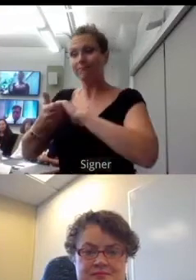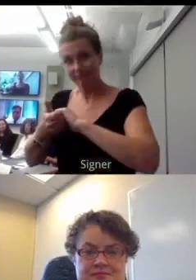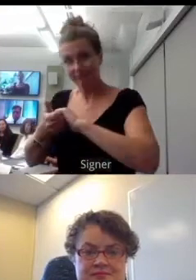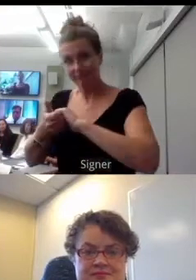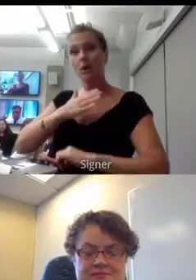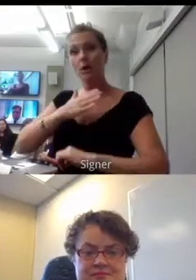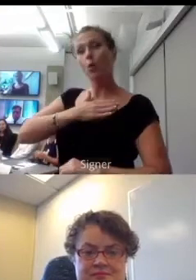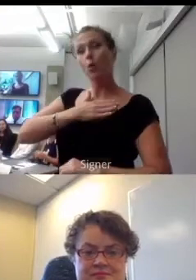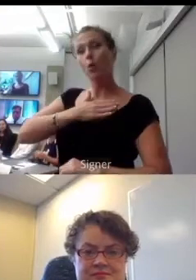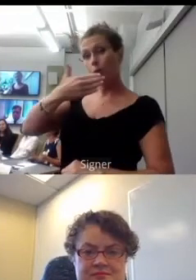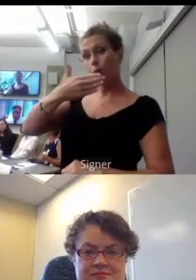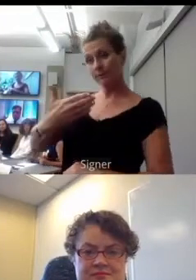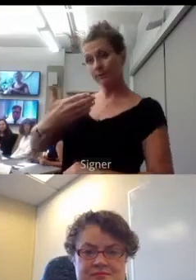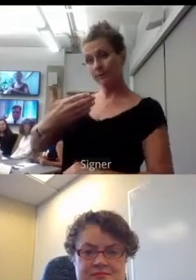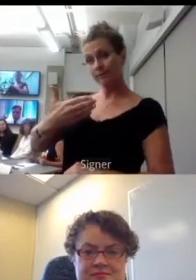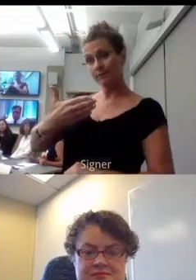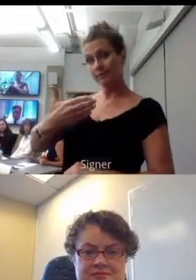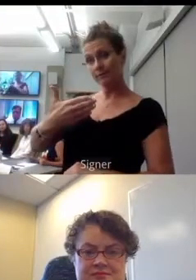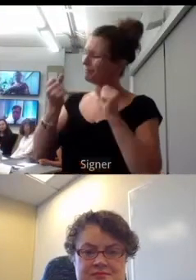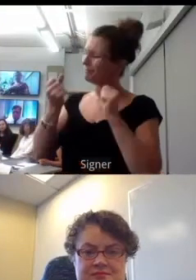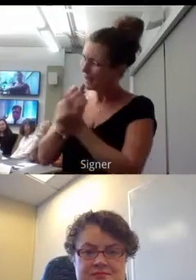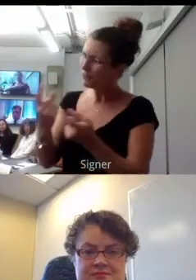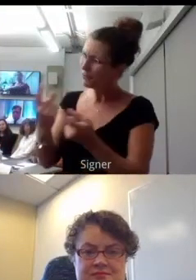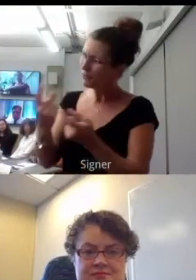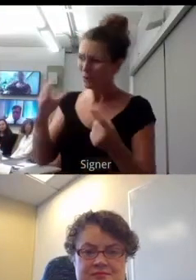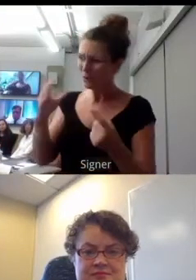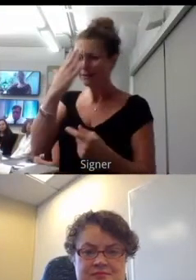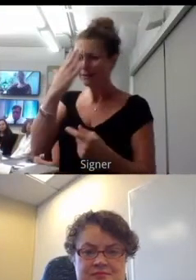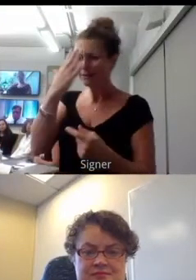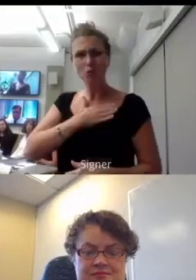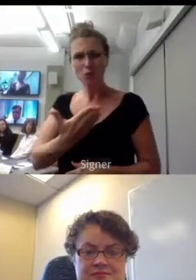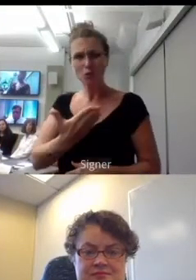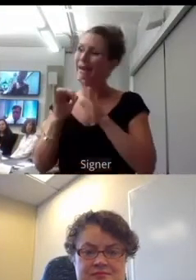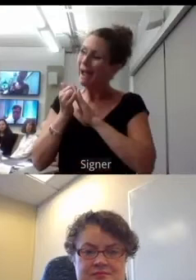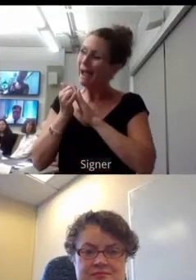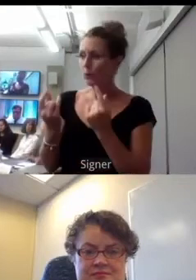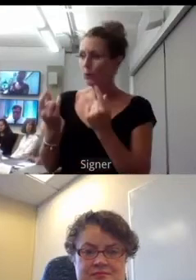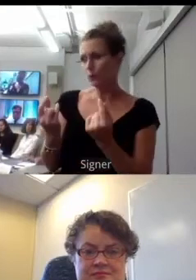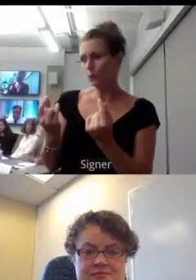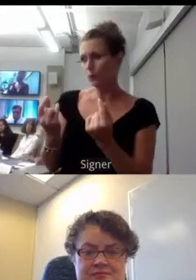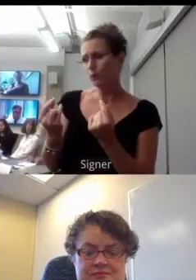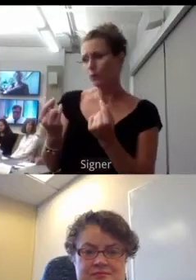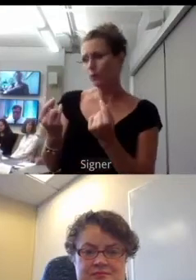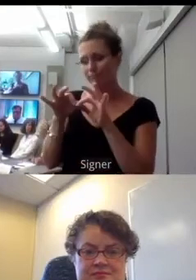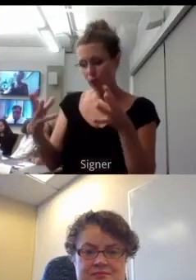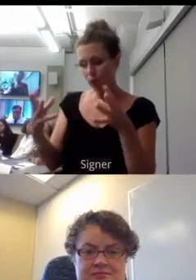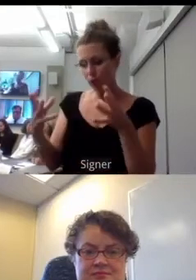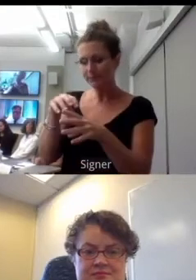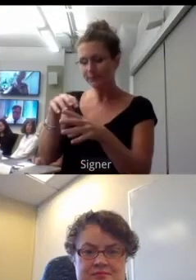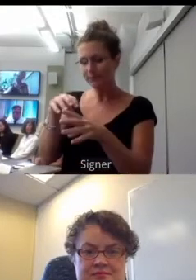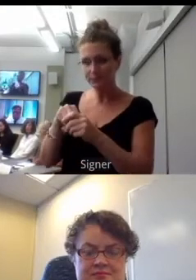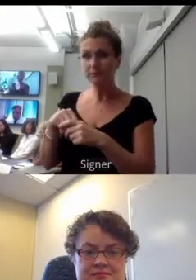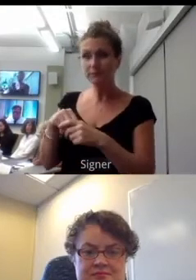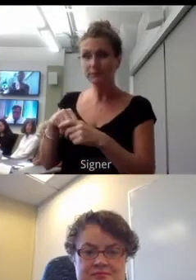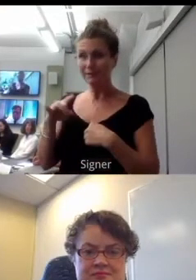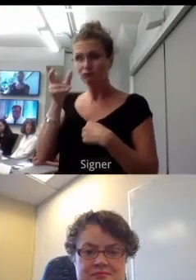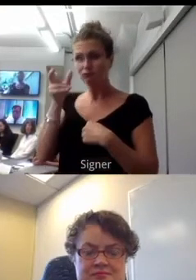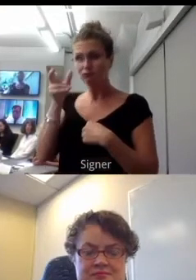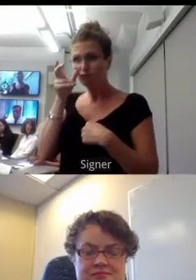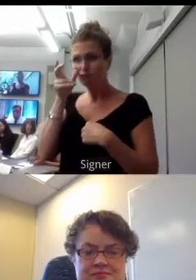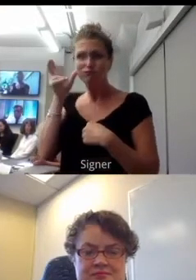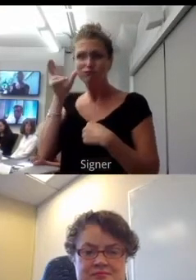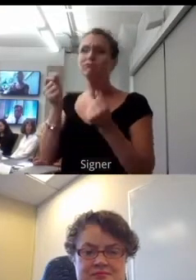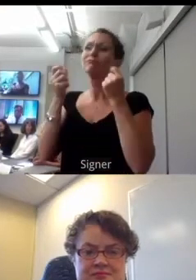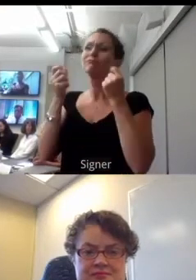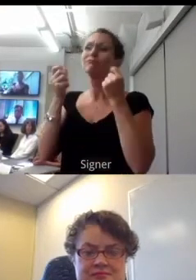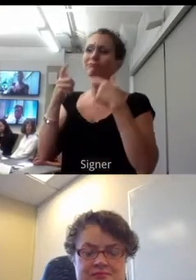table, it's how it's done. And we've heard this several times around the timing. Some people